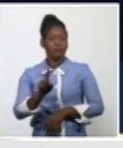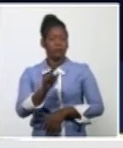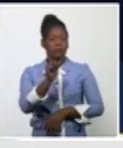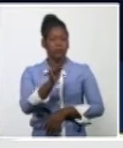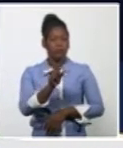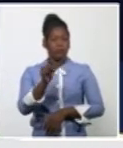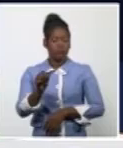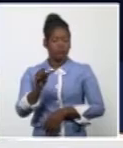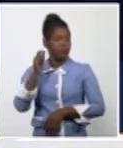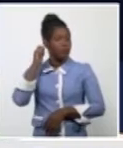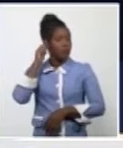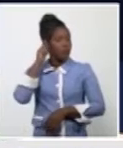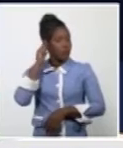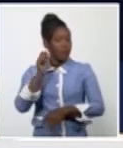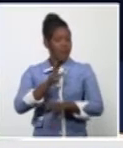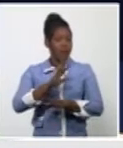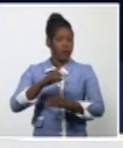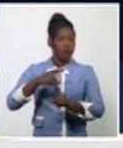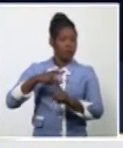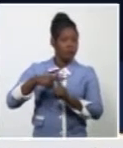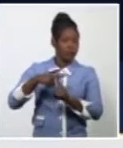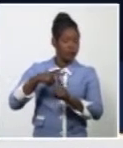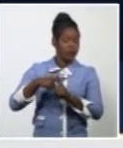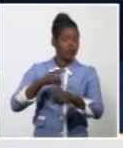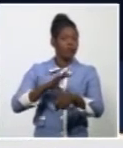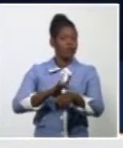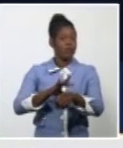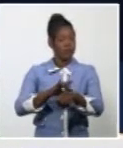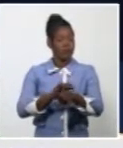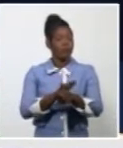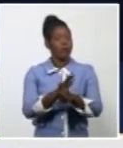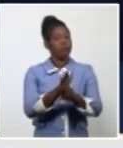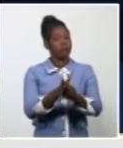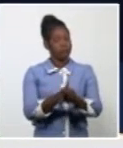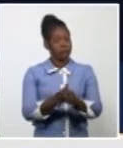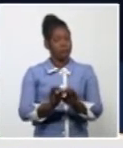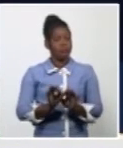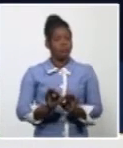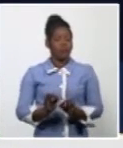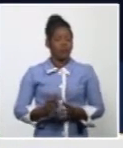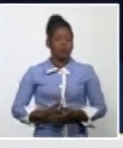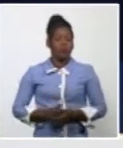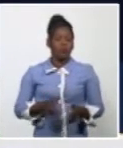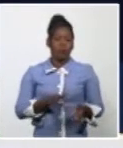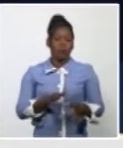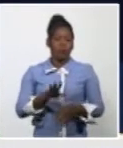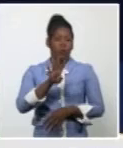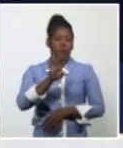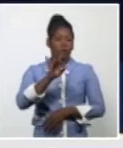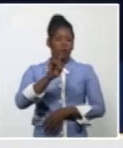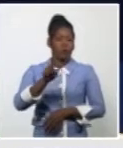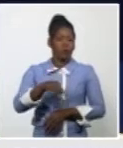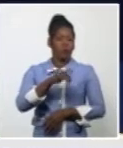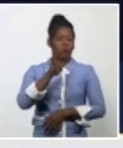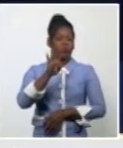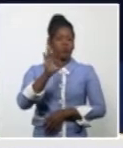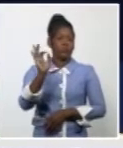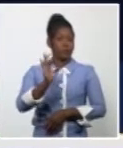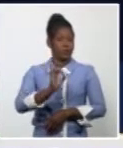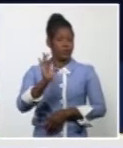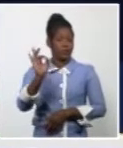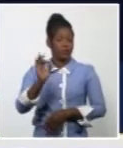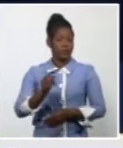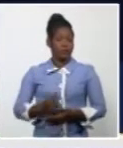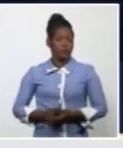the cumulative total, 991 people diagnosed with the disease are